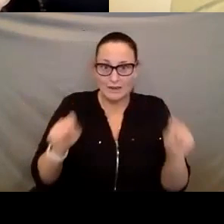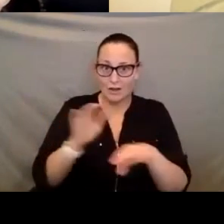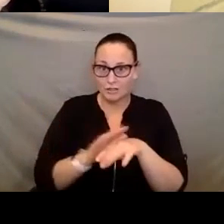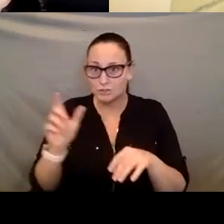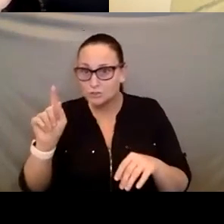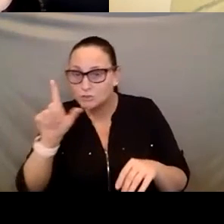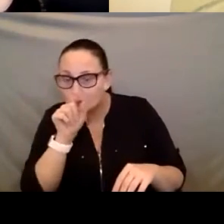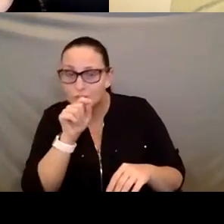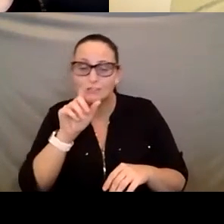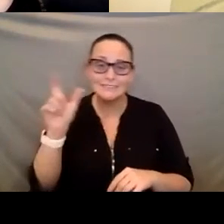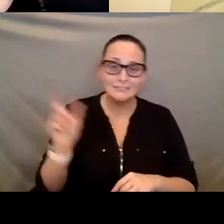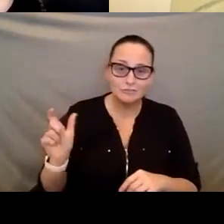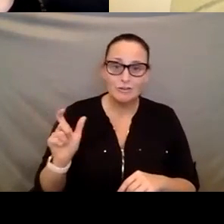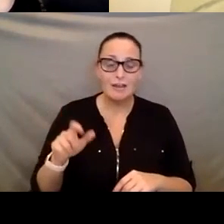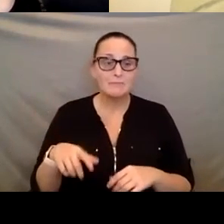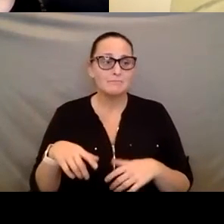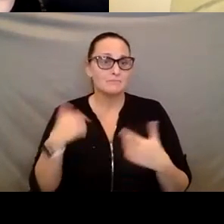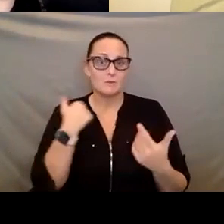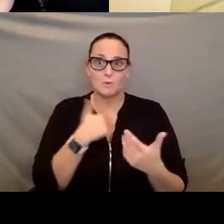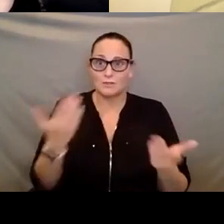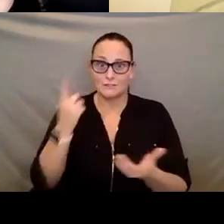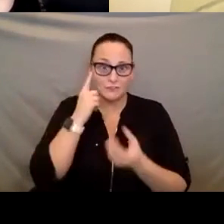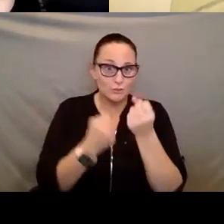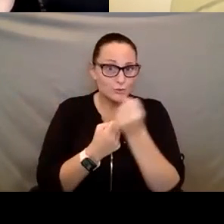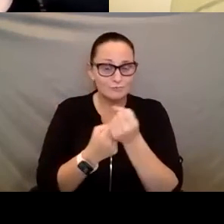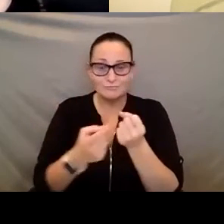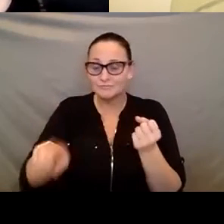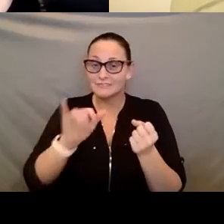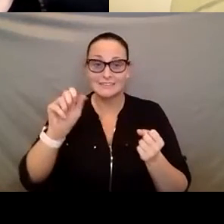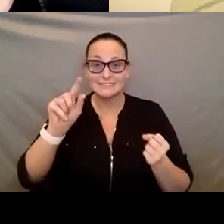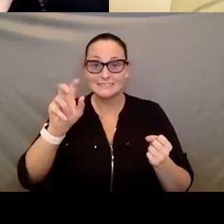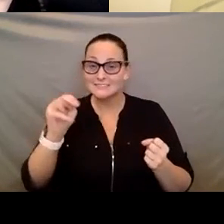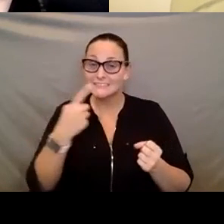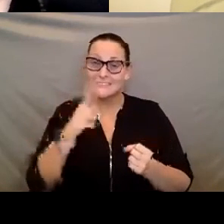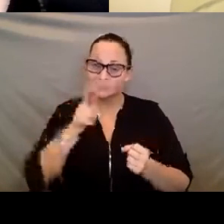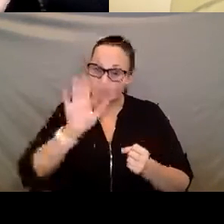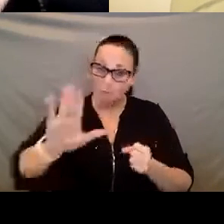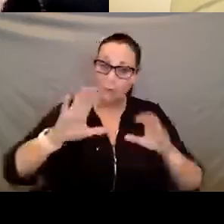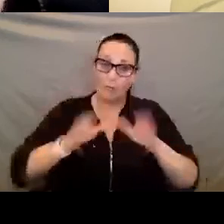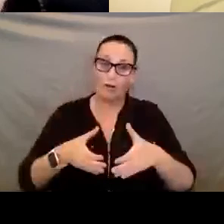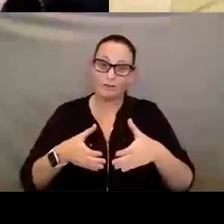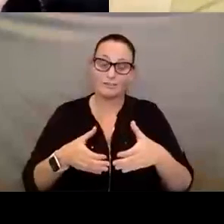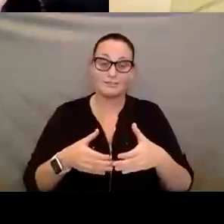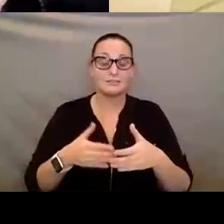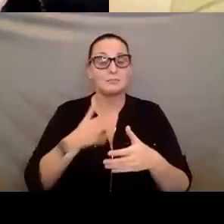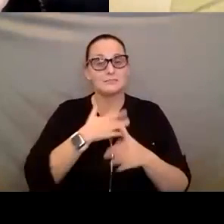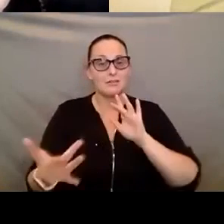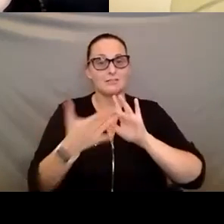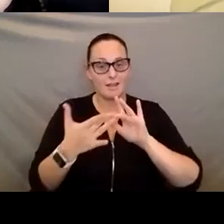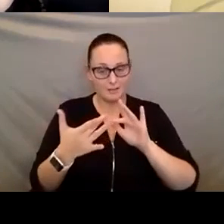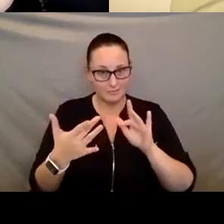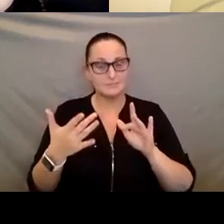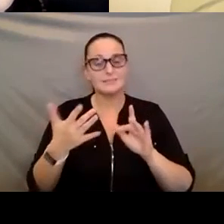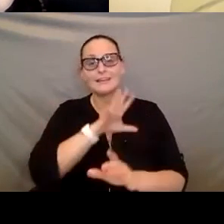Twitter, on Instagram. And, we're here for you guys. Like Stephen said, this is your party. So please contact us, reach out, get